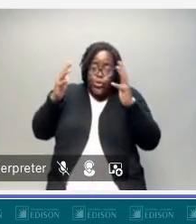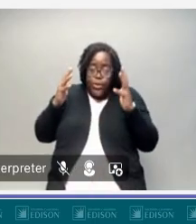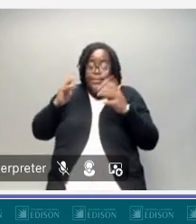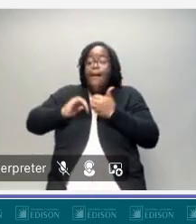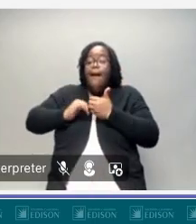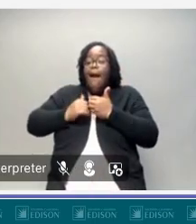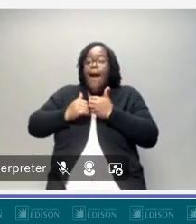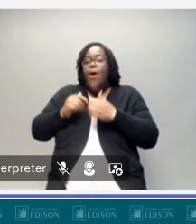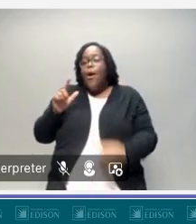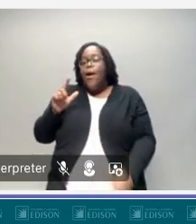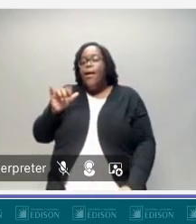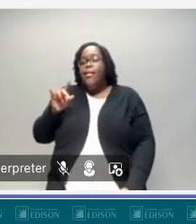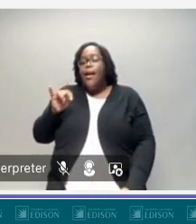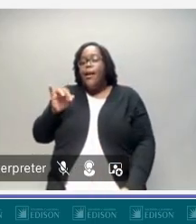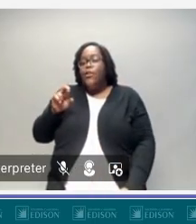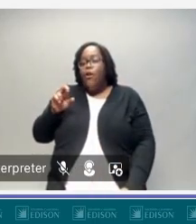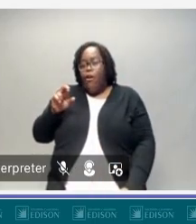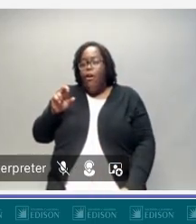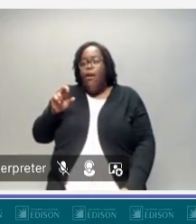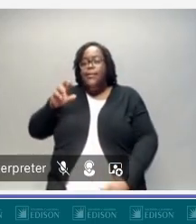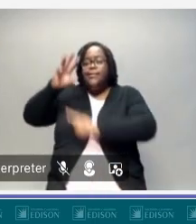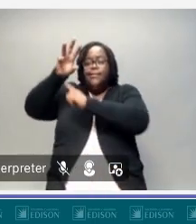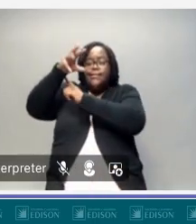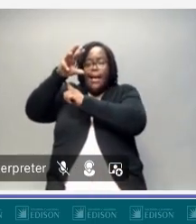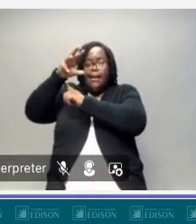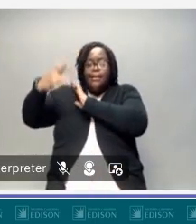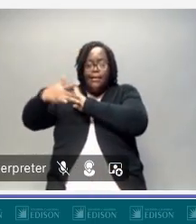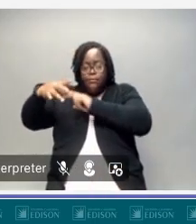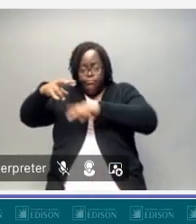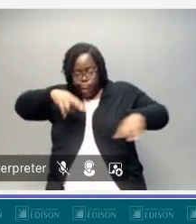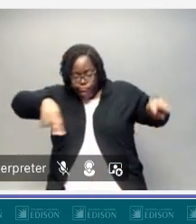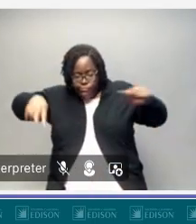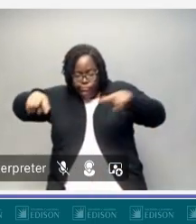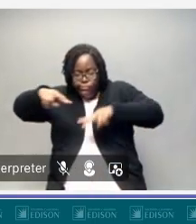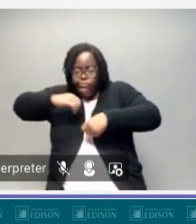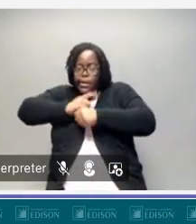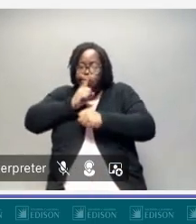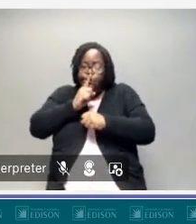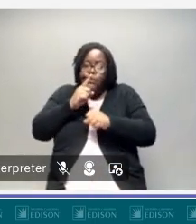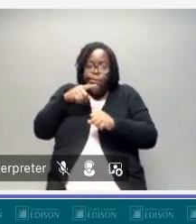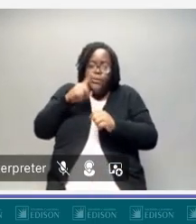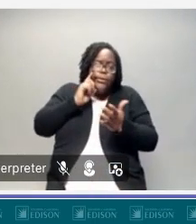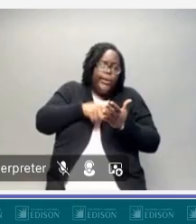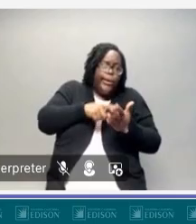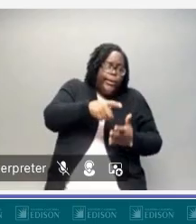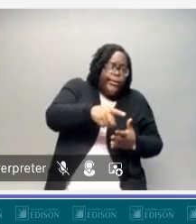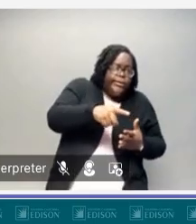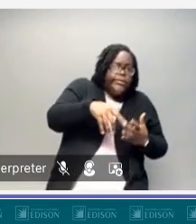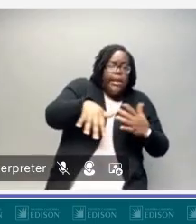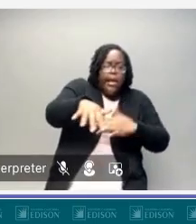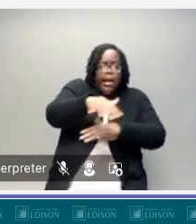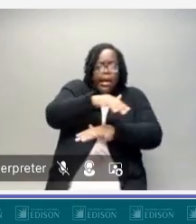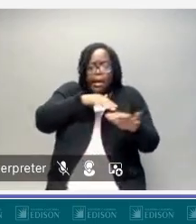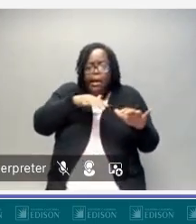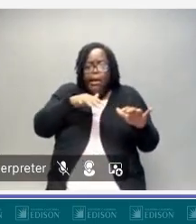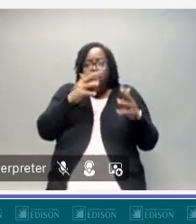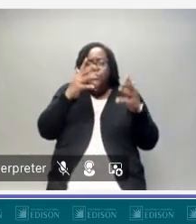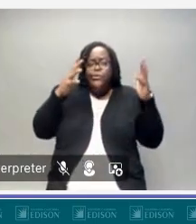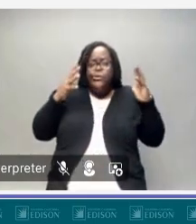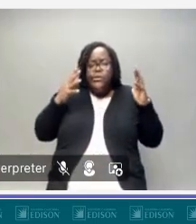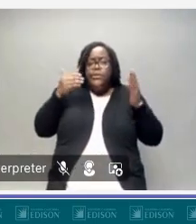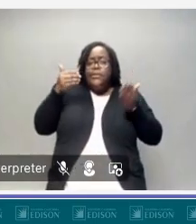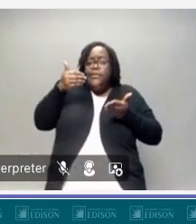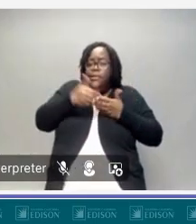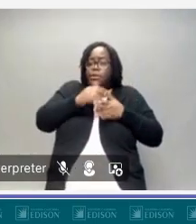satellite technology to enhance inspections and to make sure we're capturing the geography by all of our poles